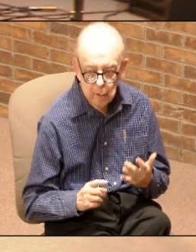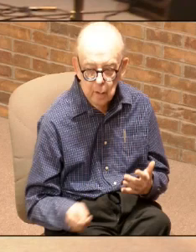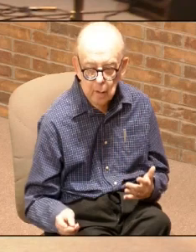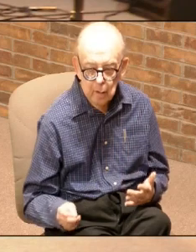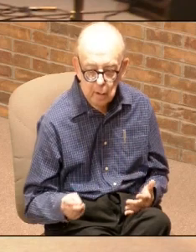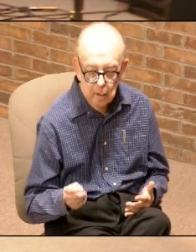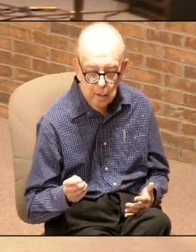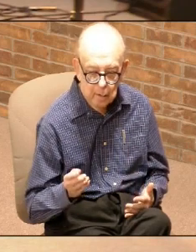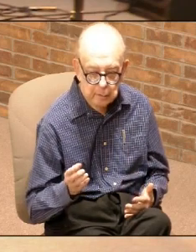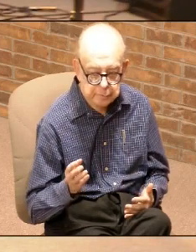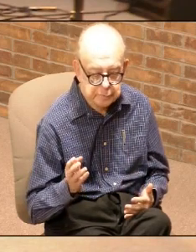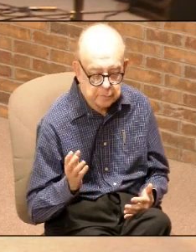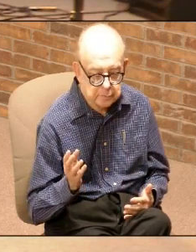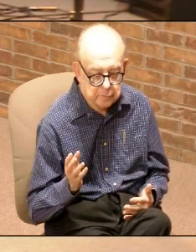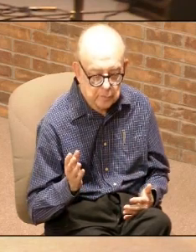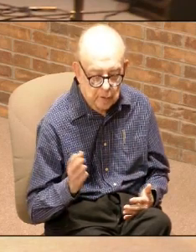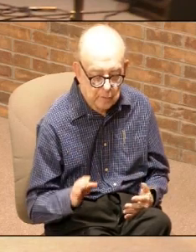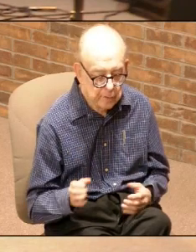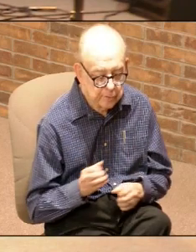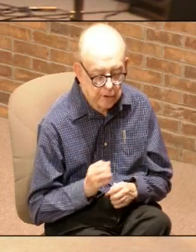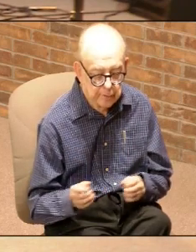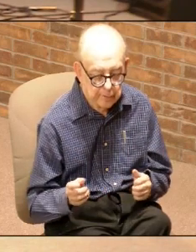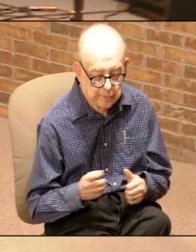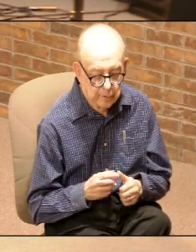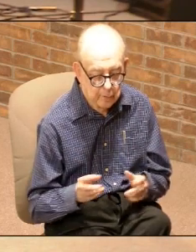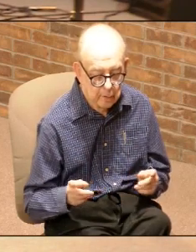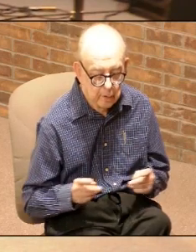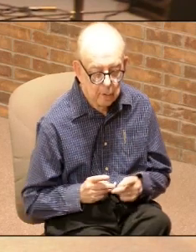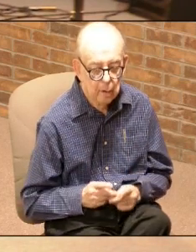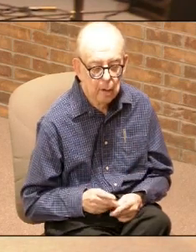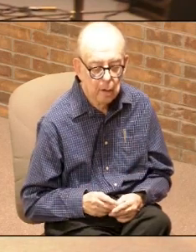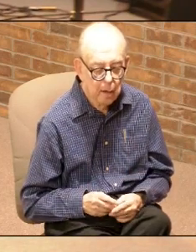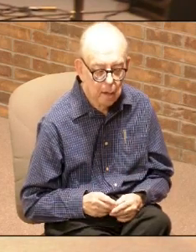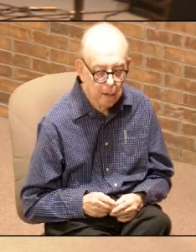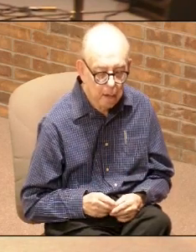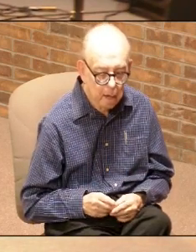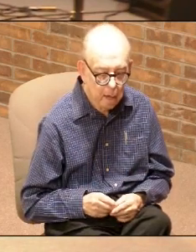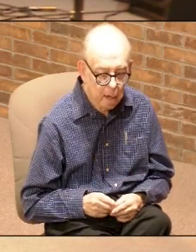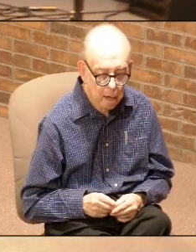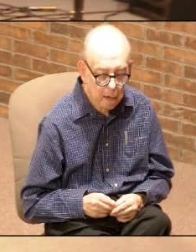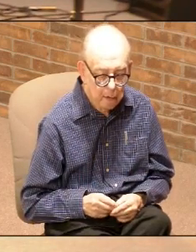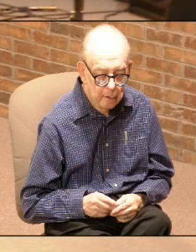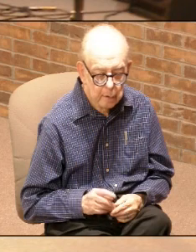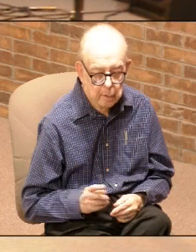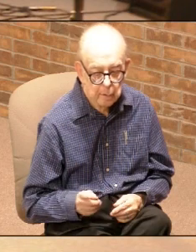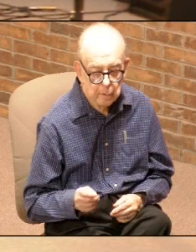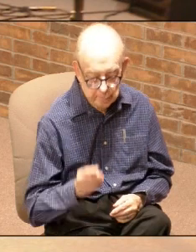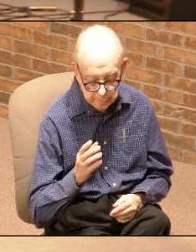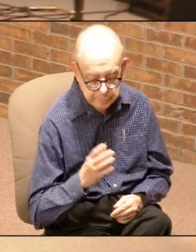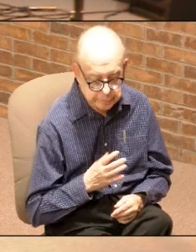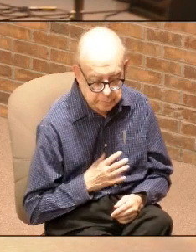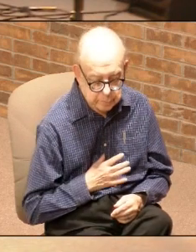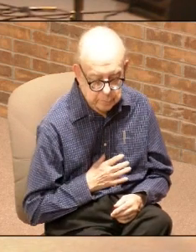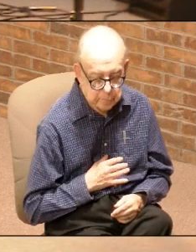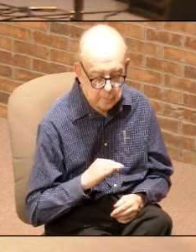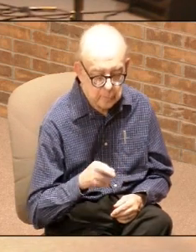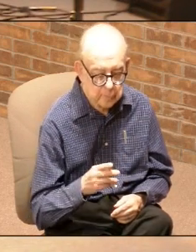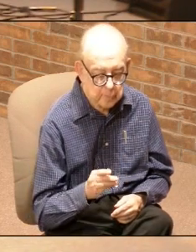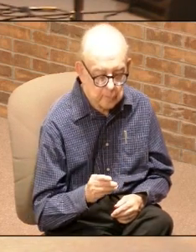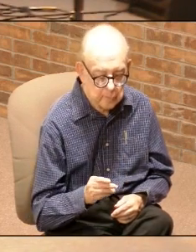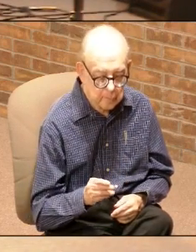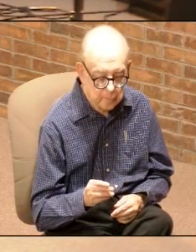never saved in the first place. I go to a guy by the name of